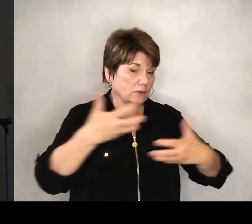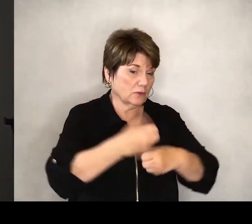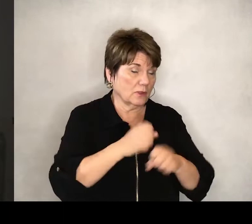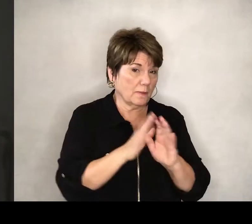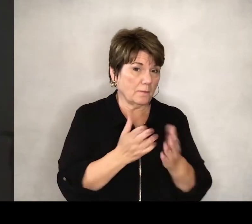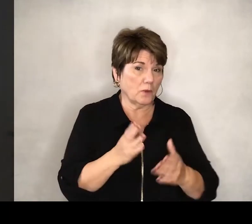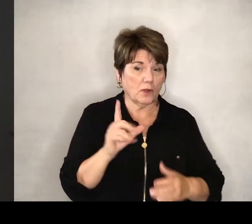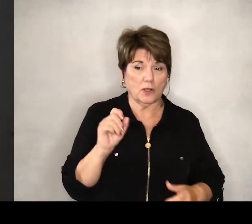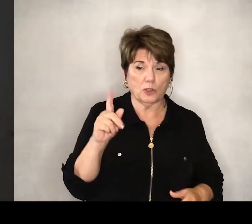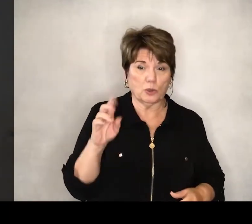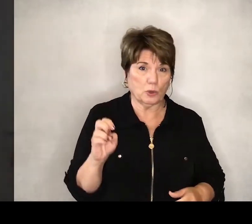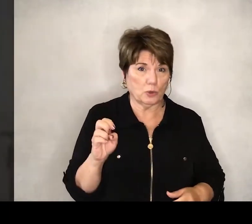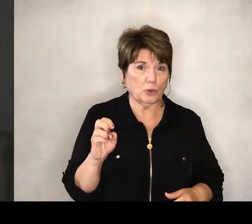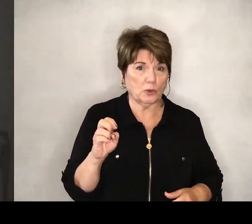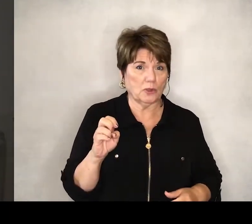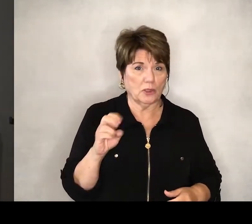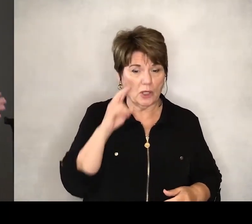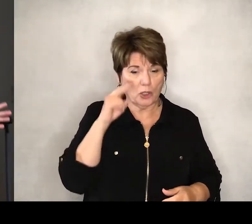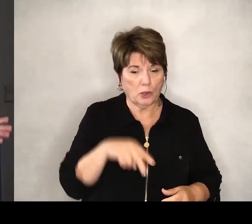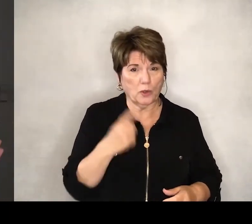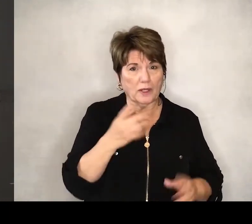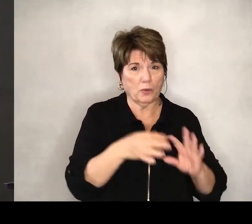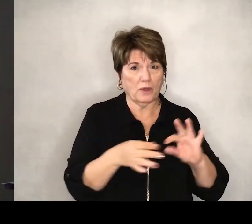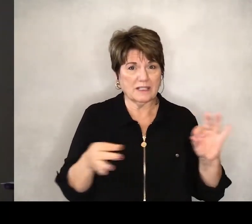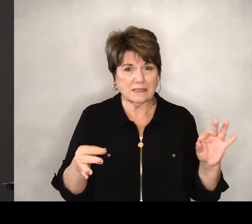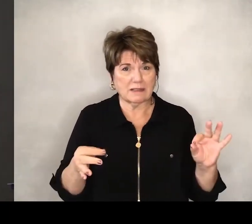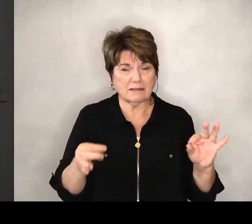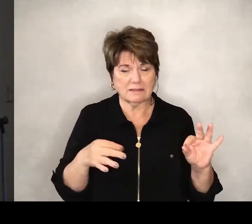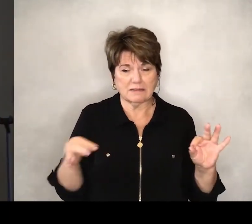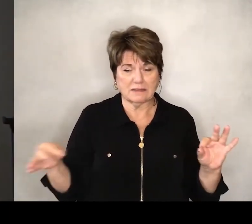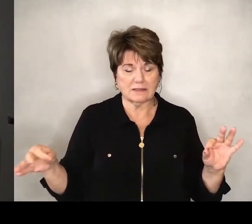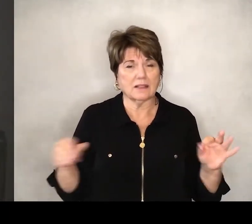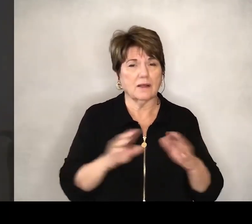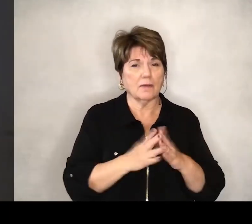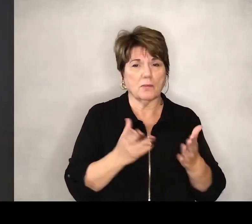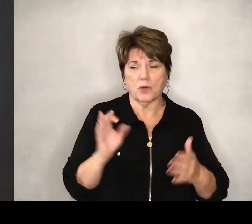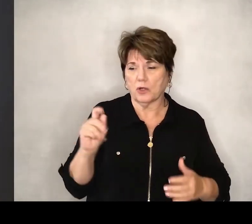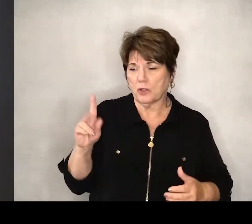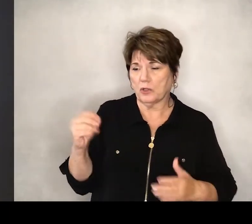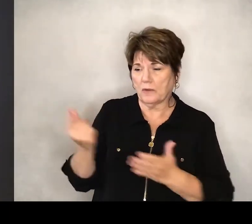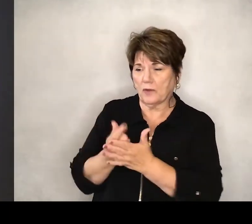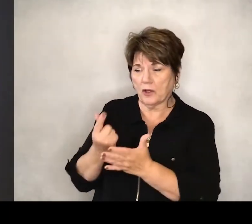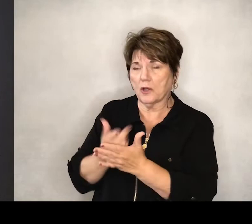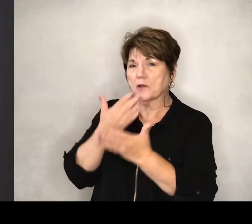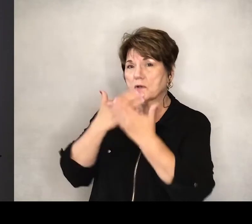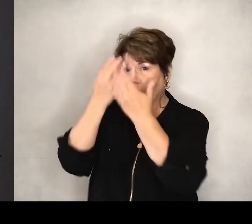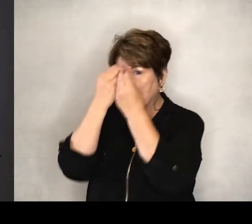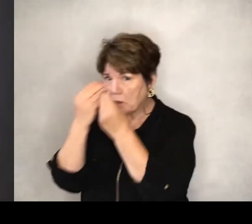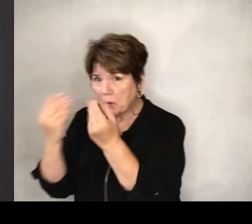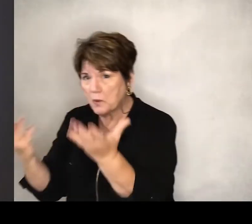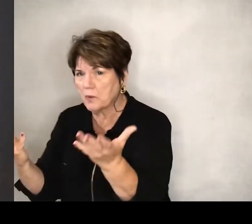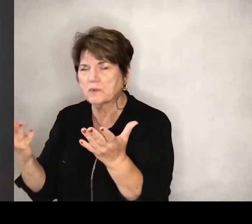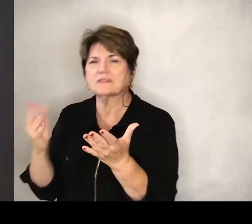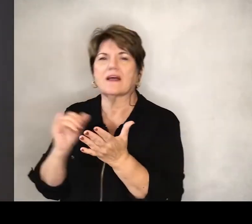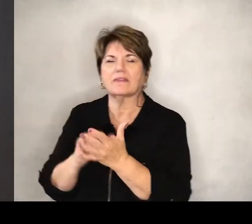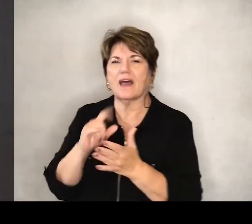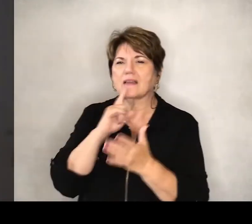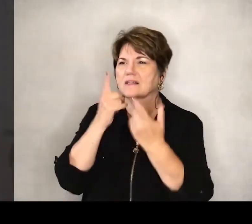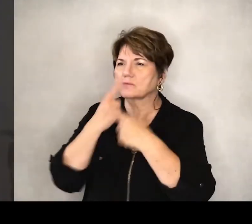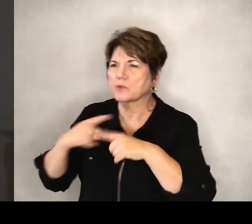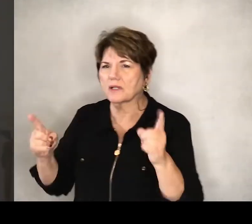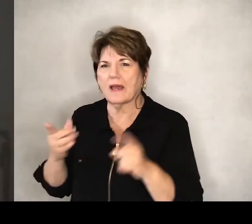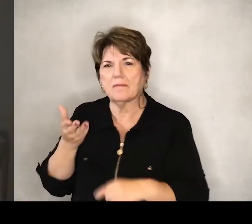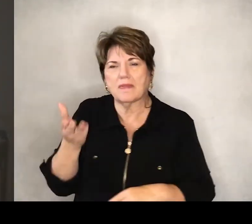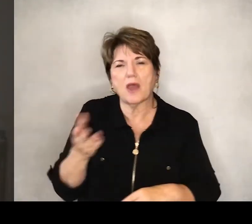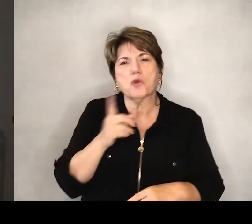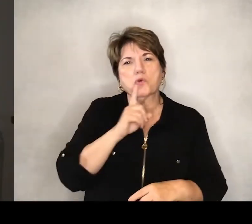book of Luke, really you just have to kind of look at this one sentence, right? In the book of Luke, the gospel of Luke, the good news that is proclaimed